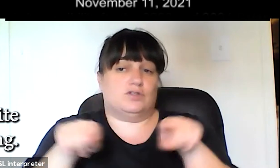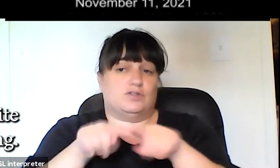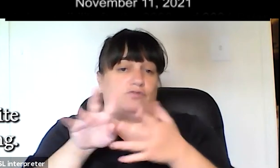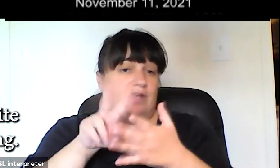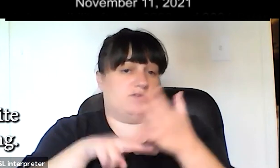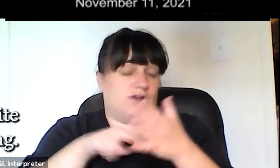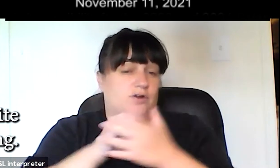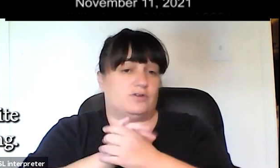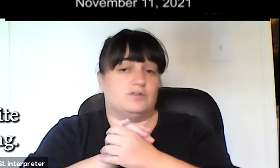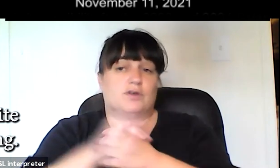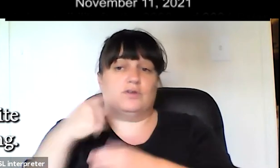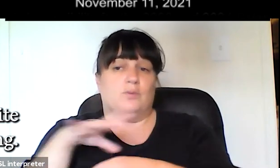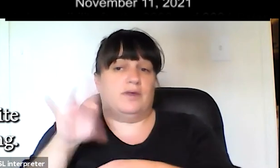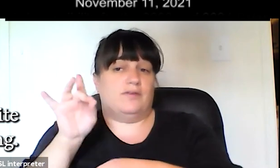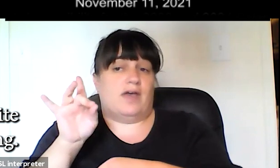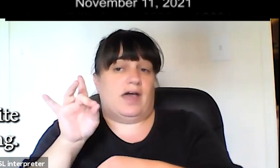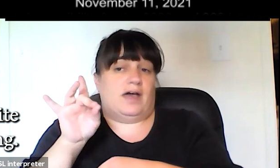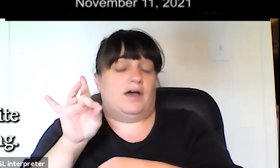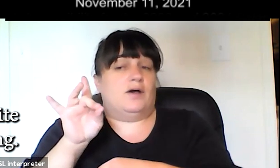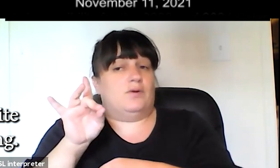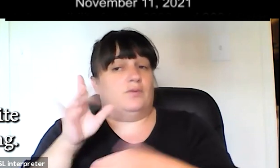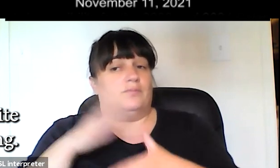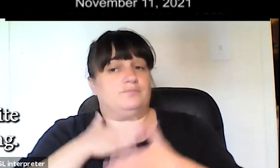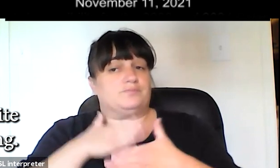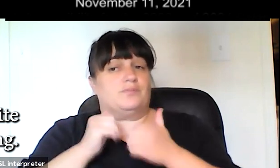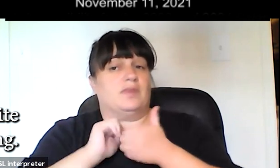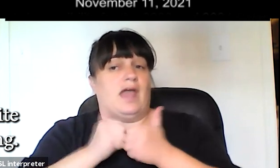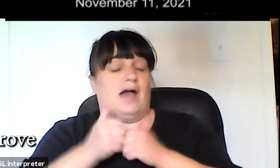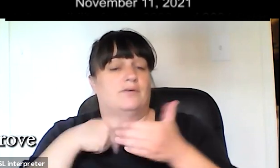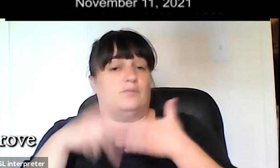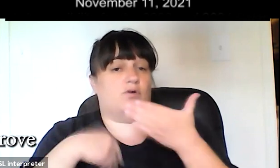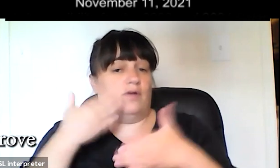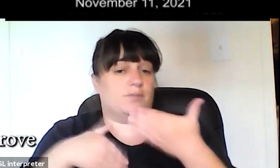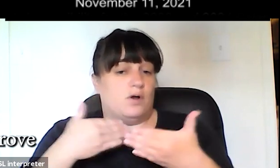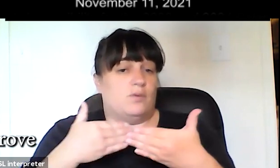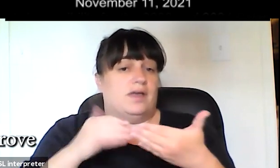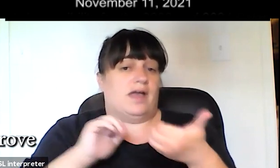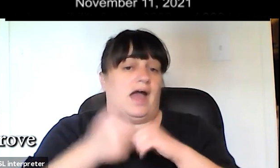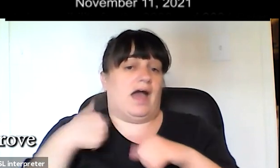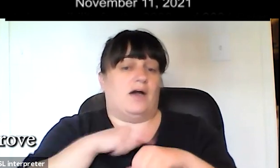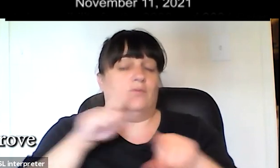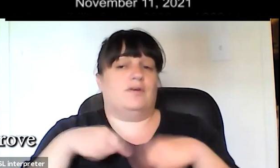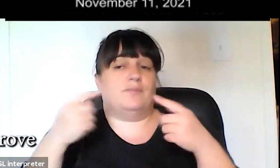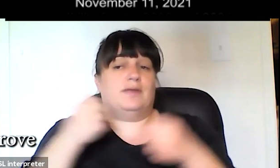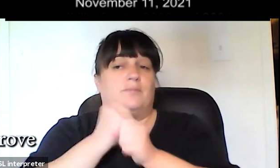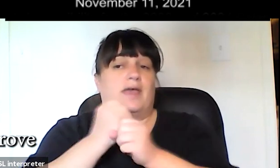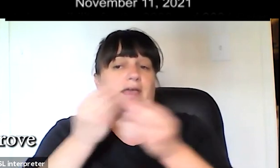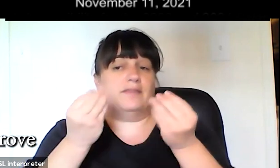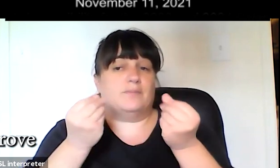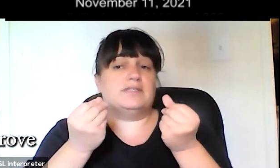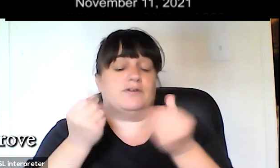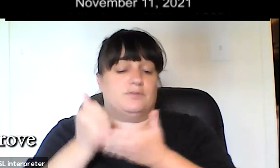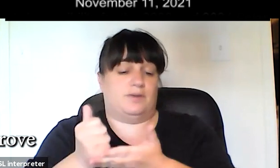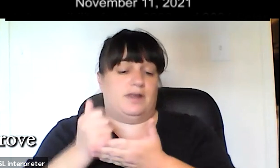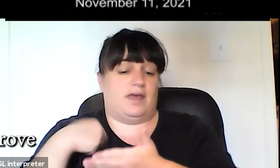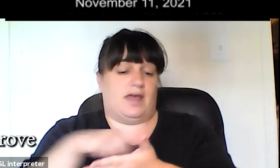so we found really that we're quite happy with how this program is going. The way that we've been creating our materials has been helping